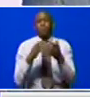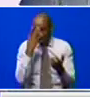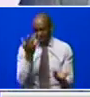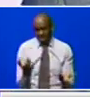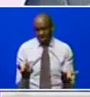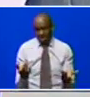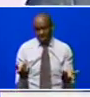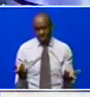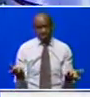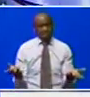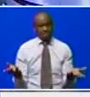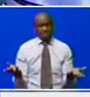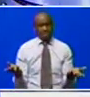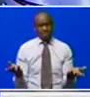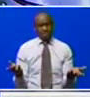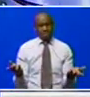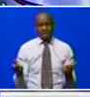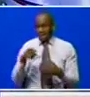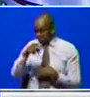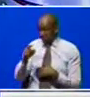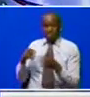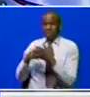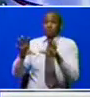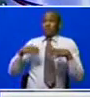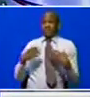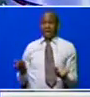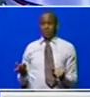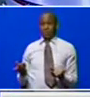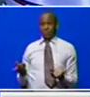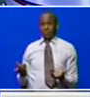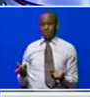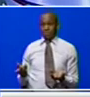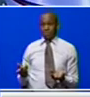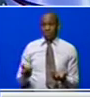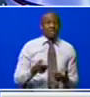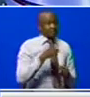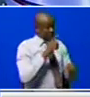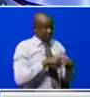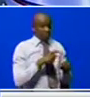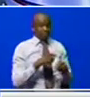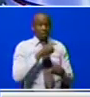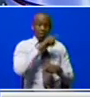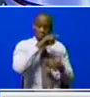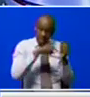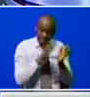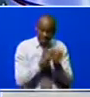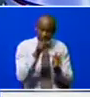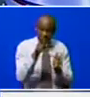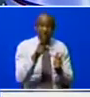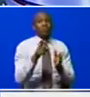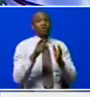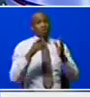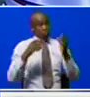Mm-hmm. And neither do they have a basis for accepting anything. Absolutely. Because okay. when we got to the end of that press